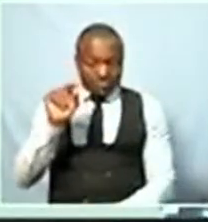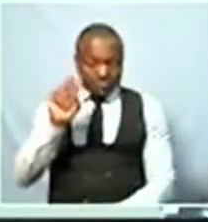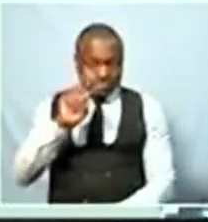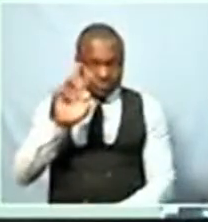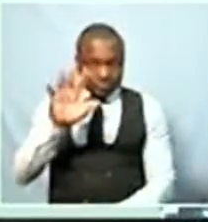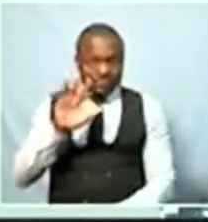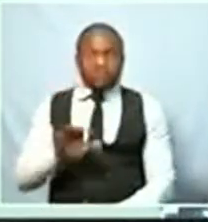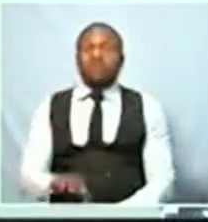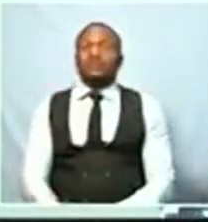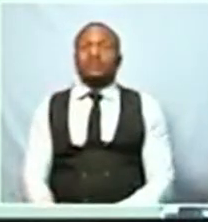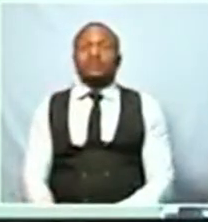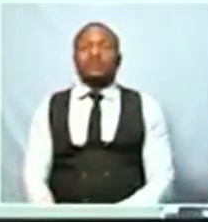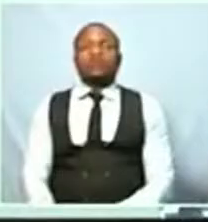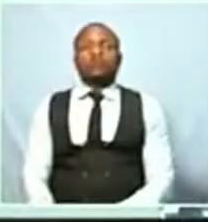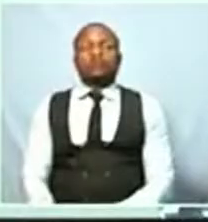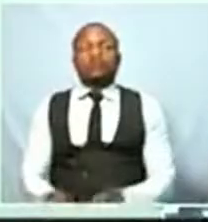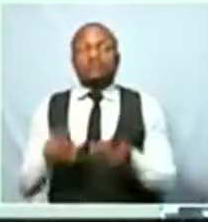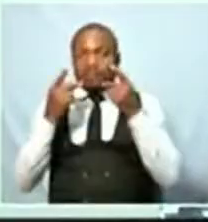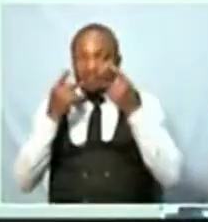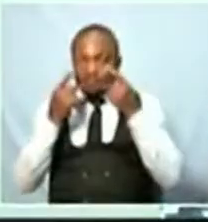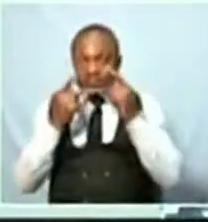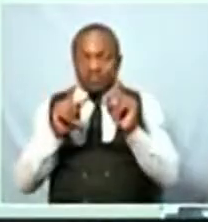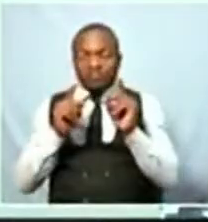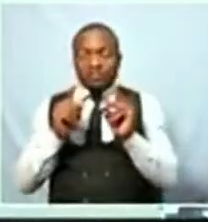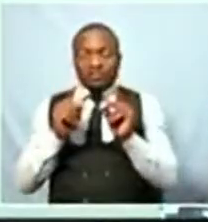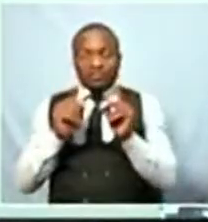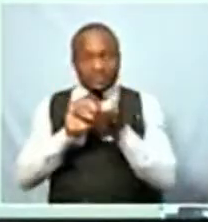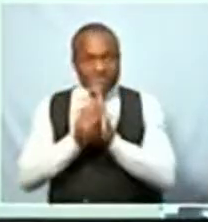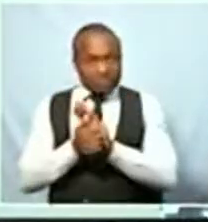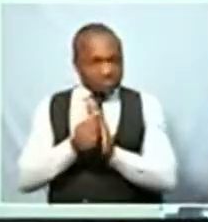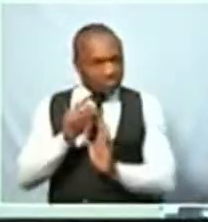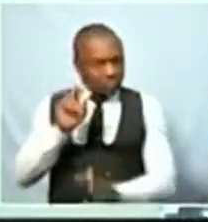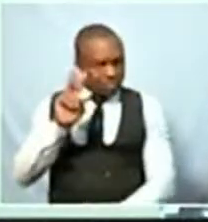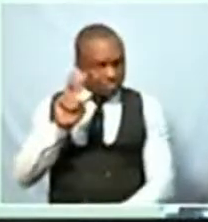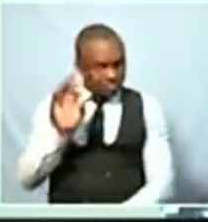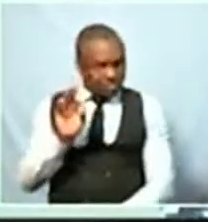2025. The Public Audit Act number 29 of